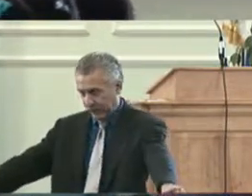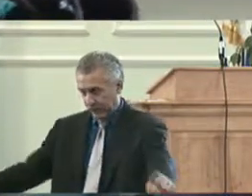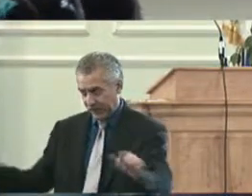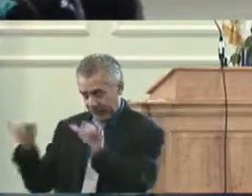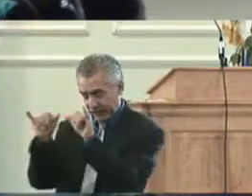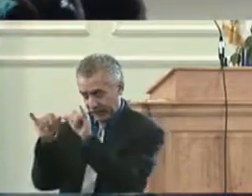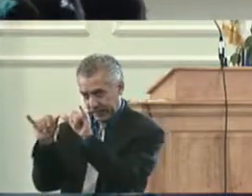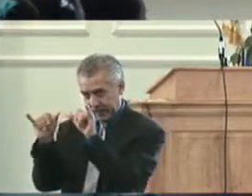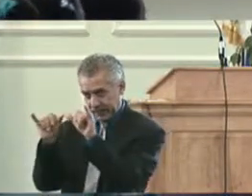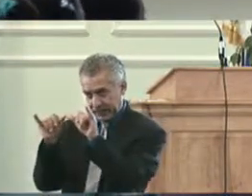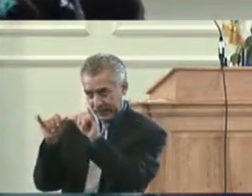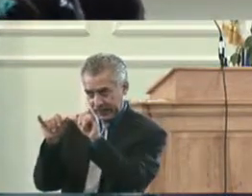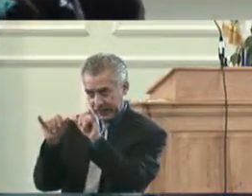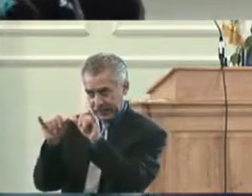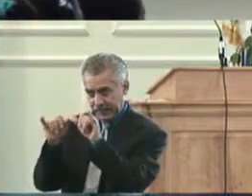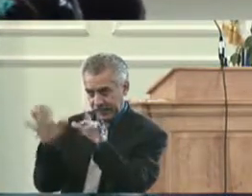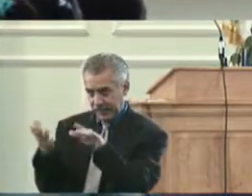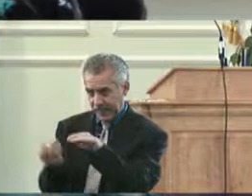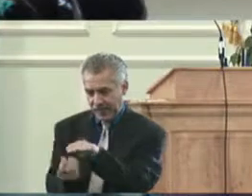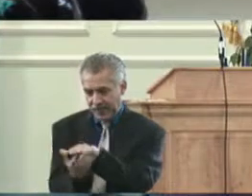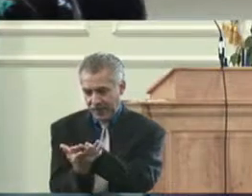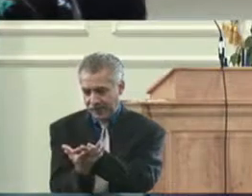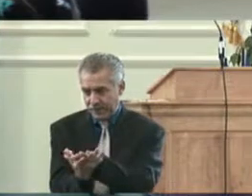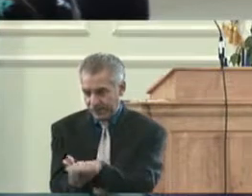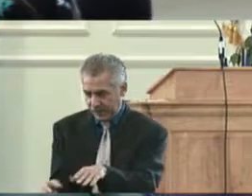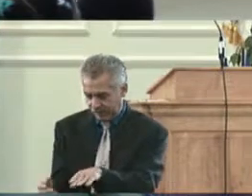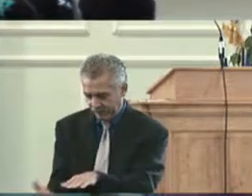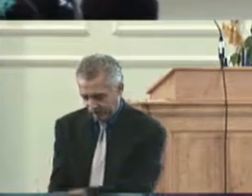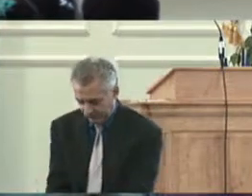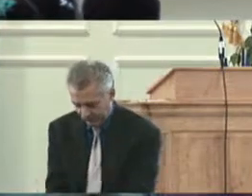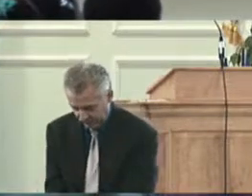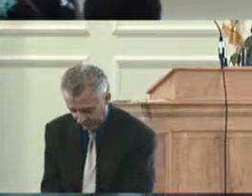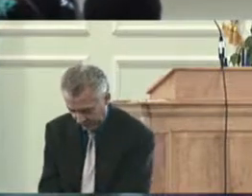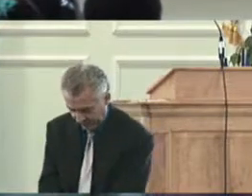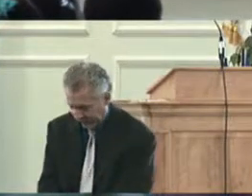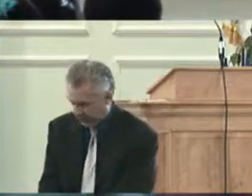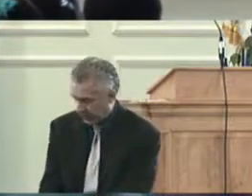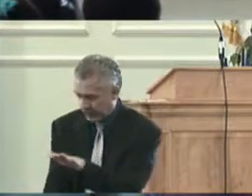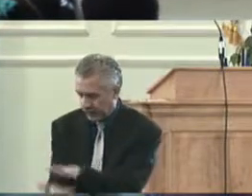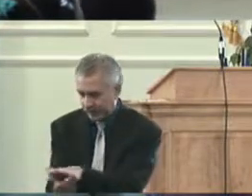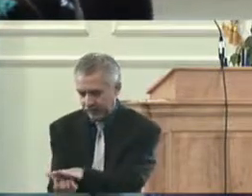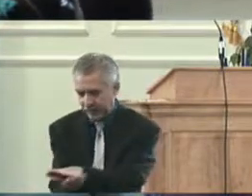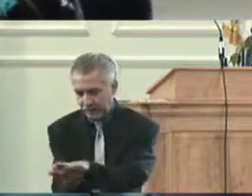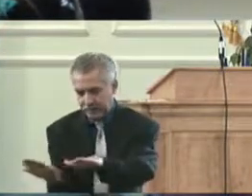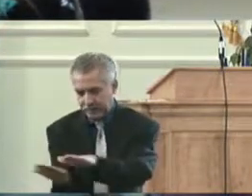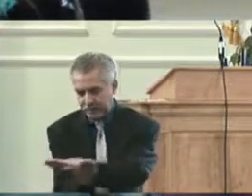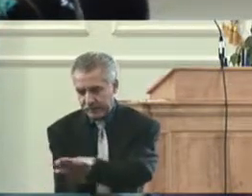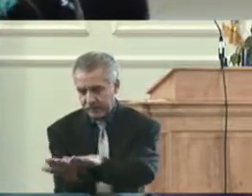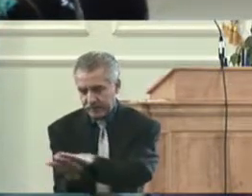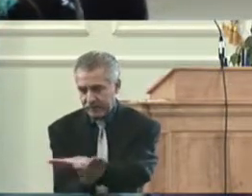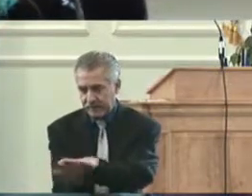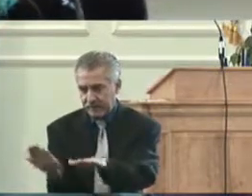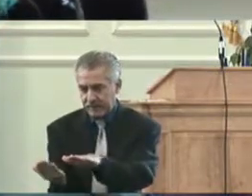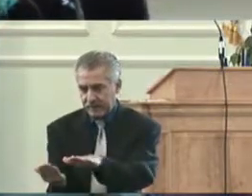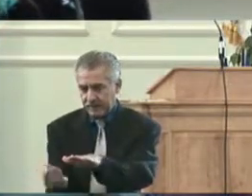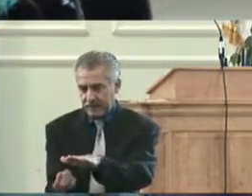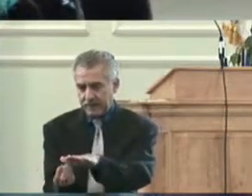have large, flat feet. And you know what? Those feet have tiny, tiny, like